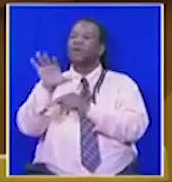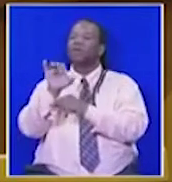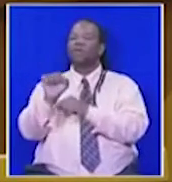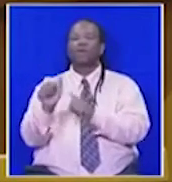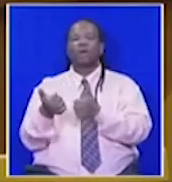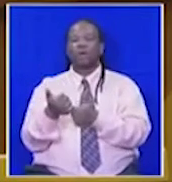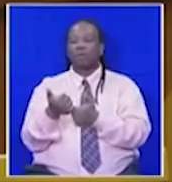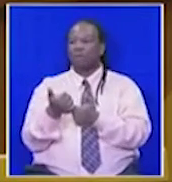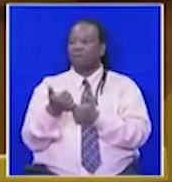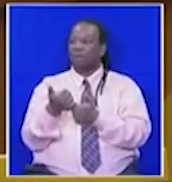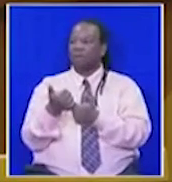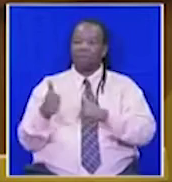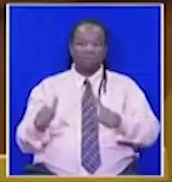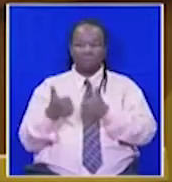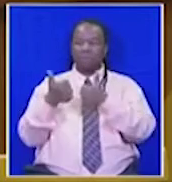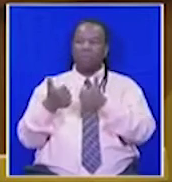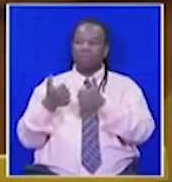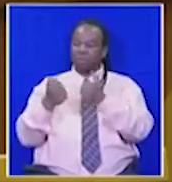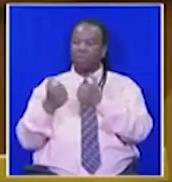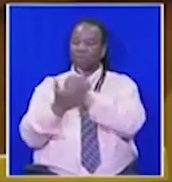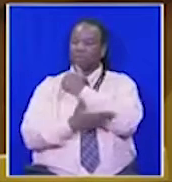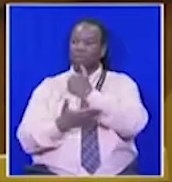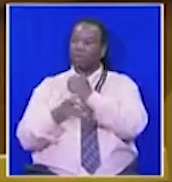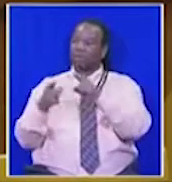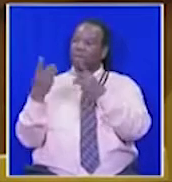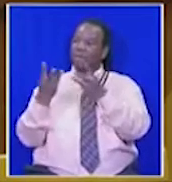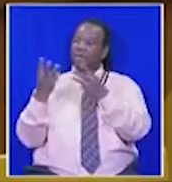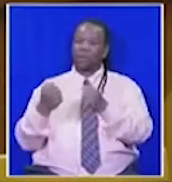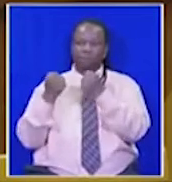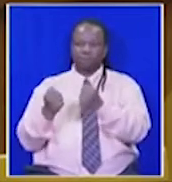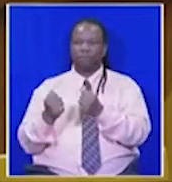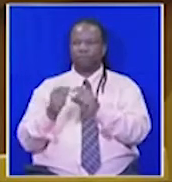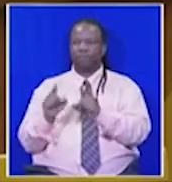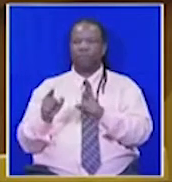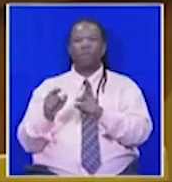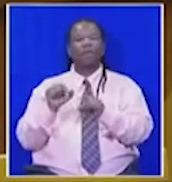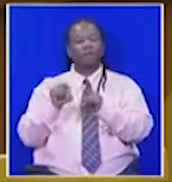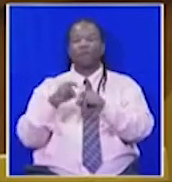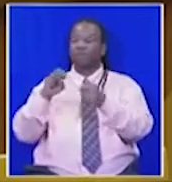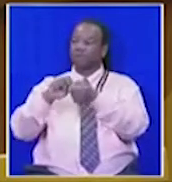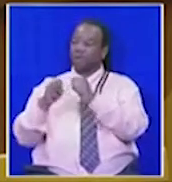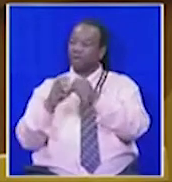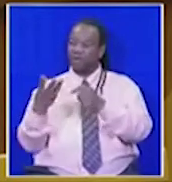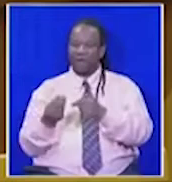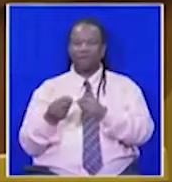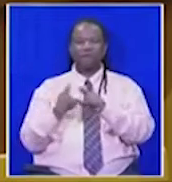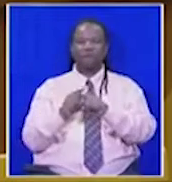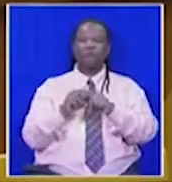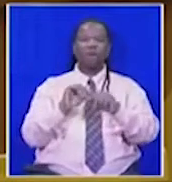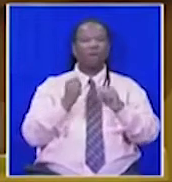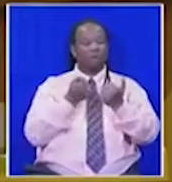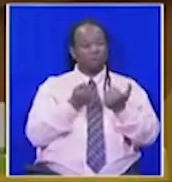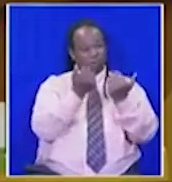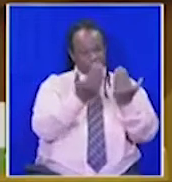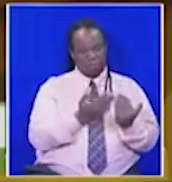resilient country and a resilient people, and that we will be able to respond to the challenges that the globe provides for us